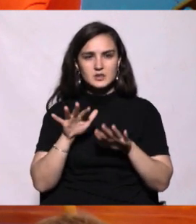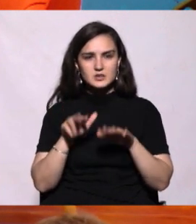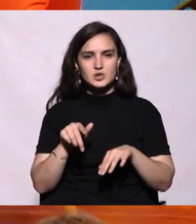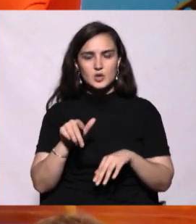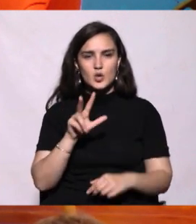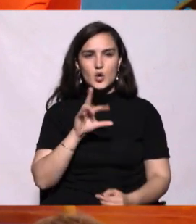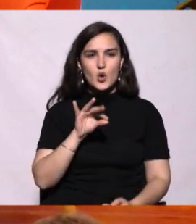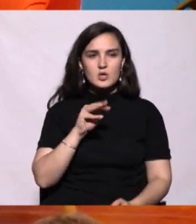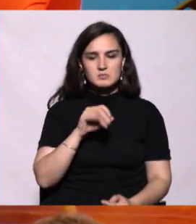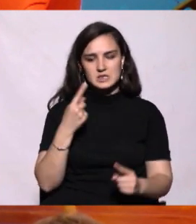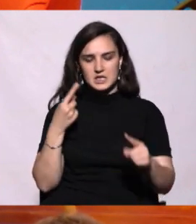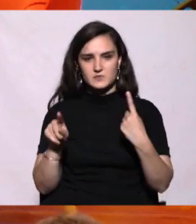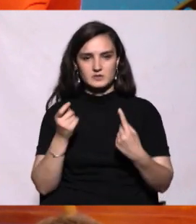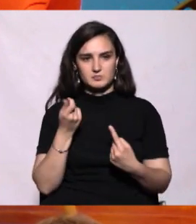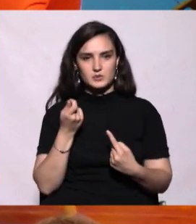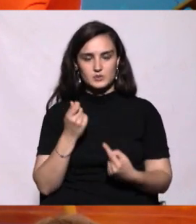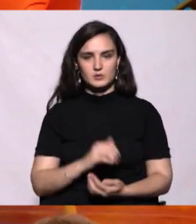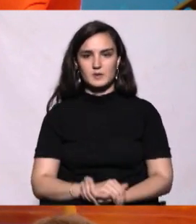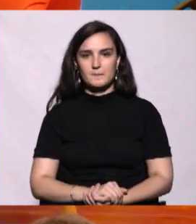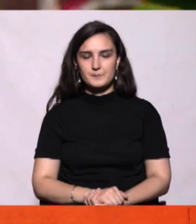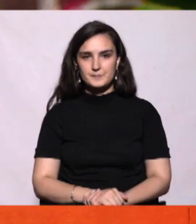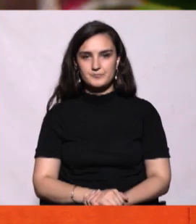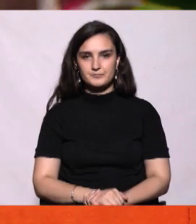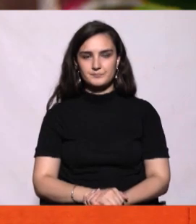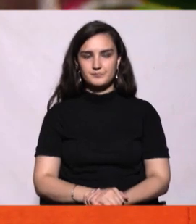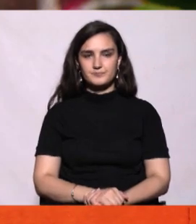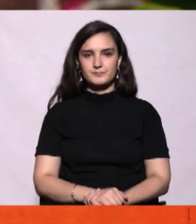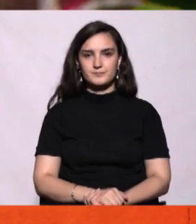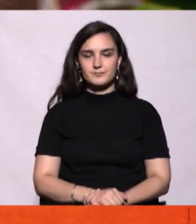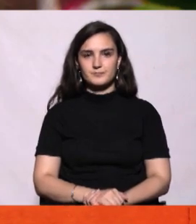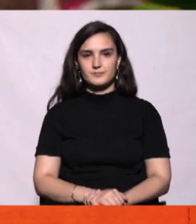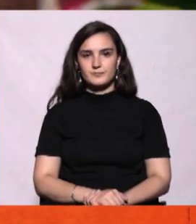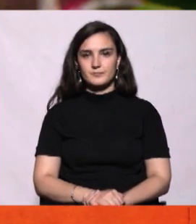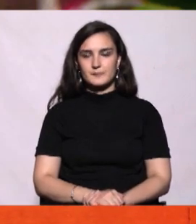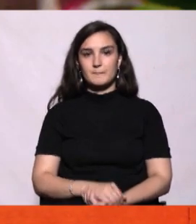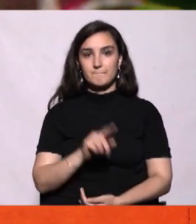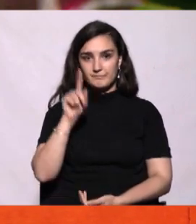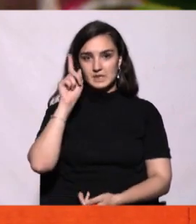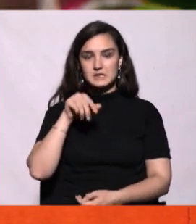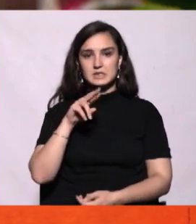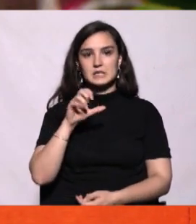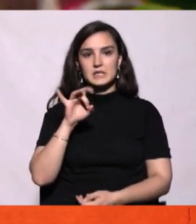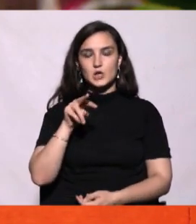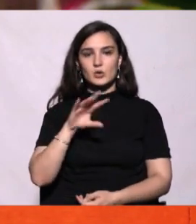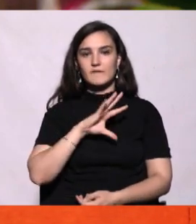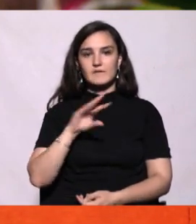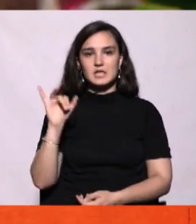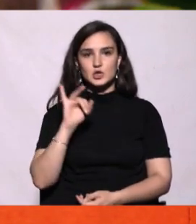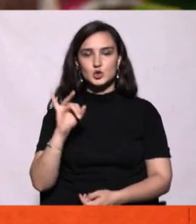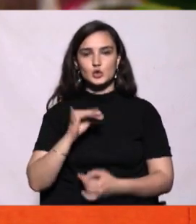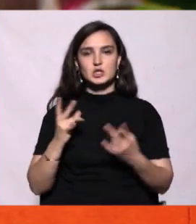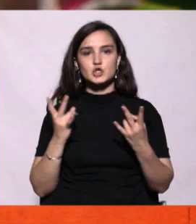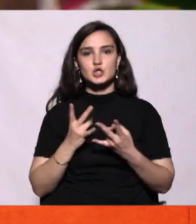Holmes is a little different on that score, as we'll talk about. Oh, okay. But do you know, Mr. Derill, every story